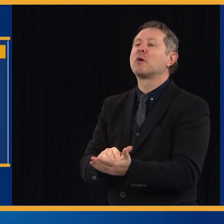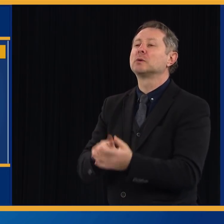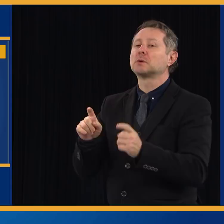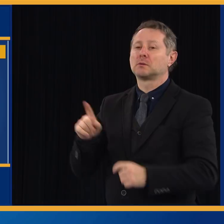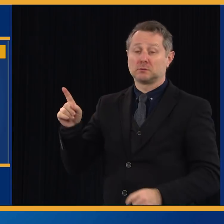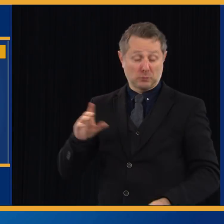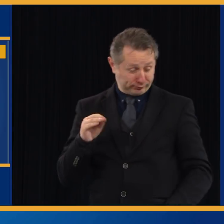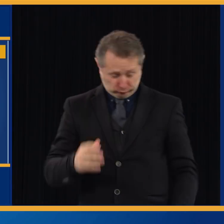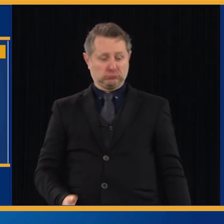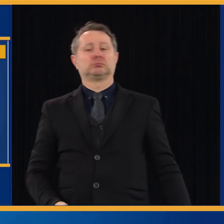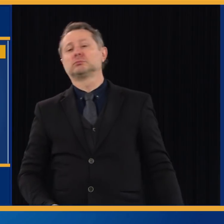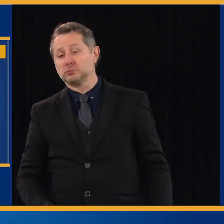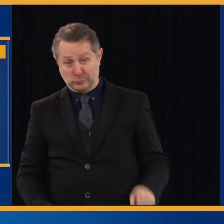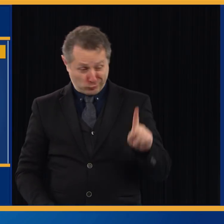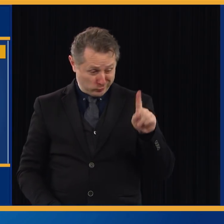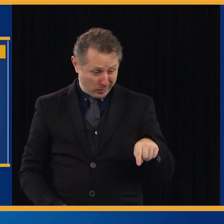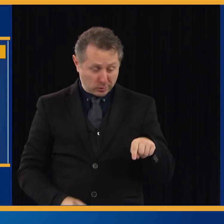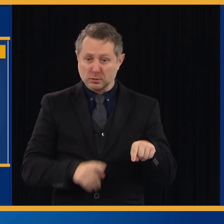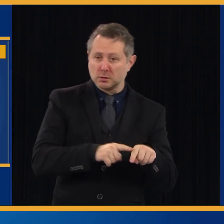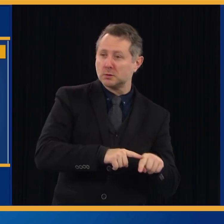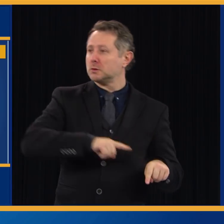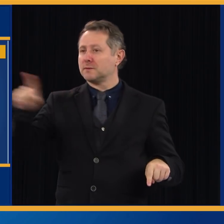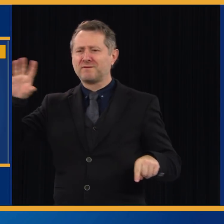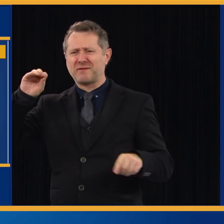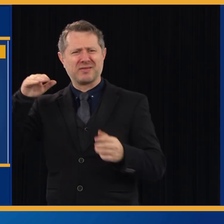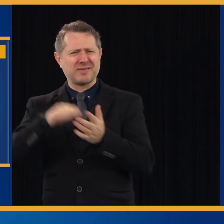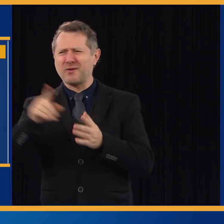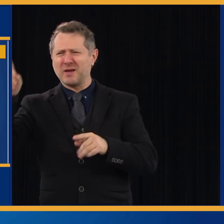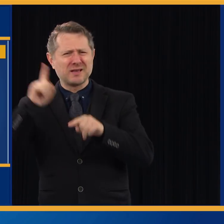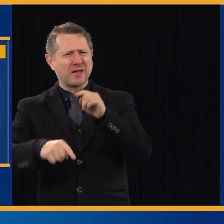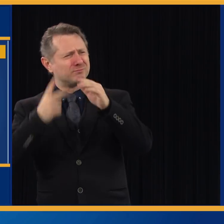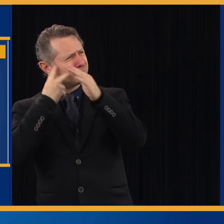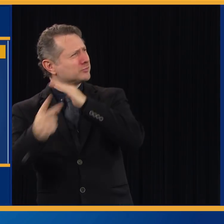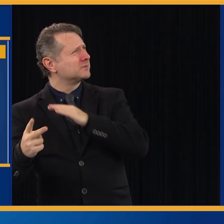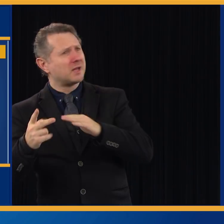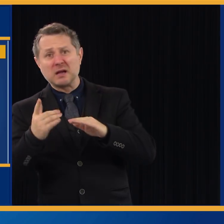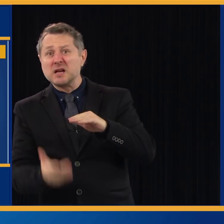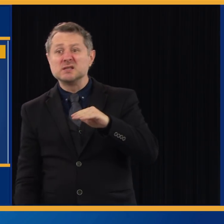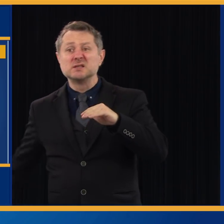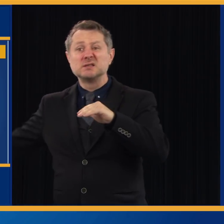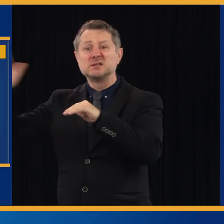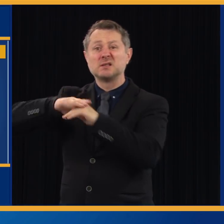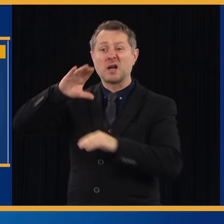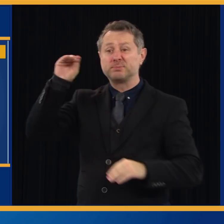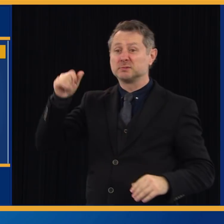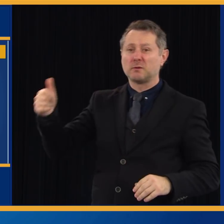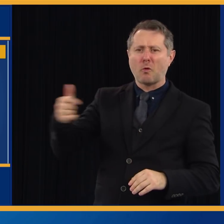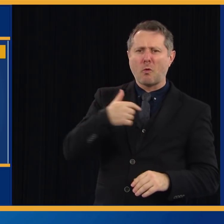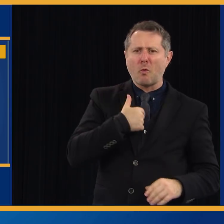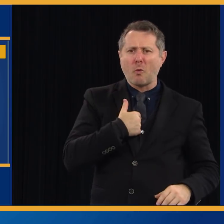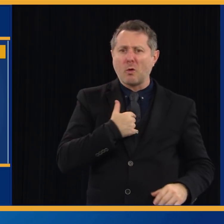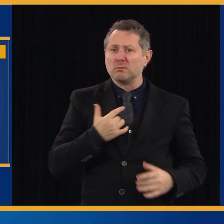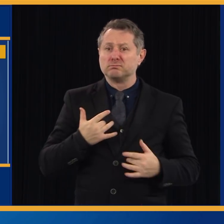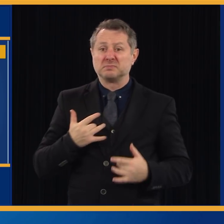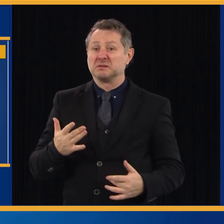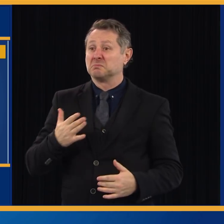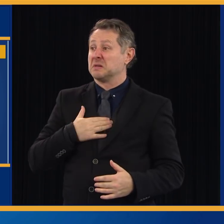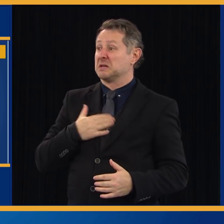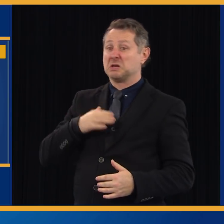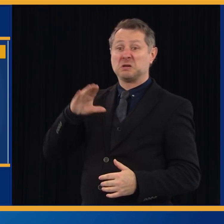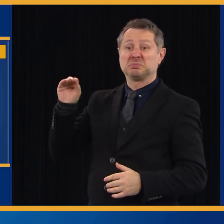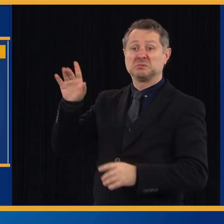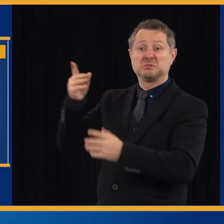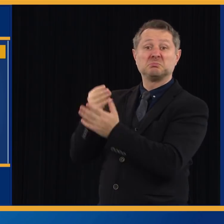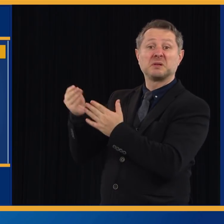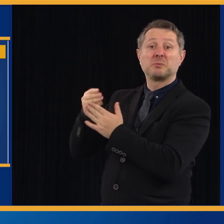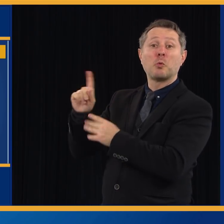didn't anticipate this volume. And some of these manufacturers will say, look, I have a supply chain that is an international